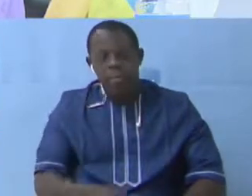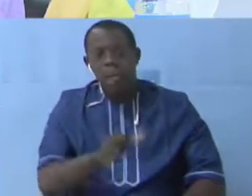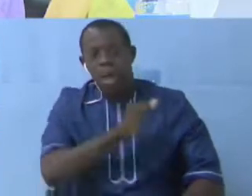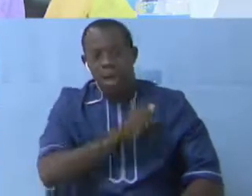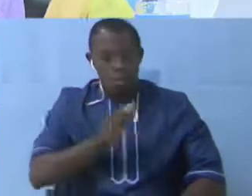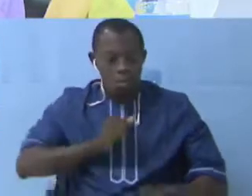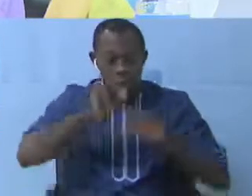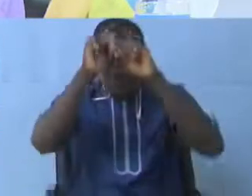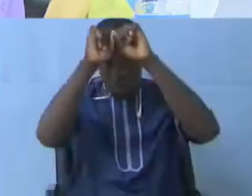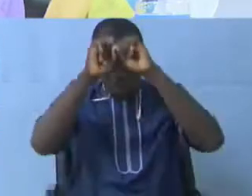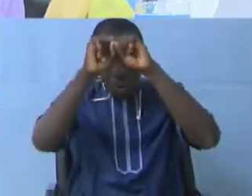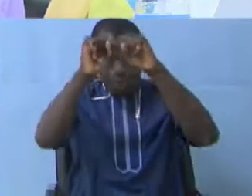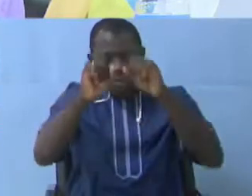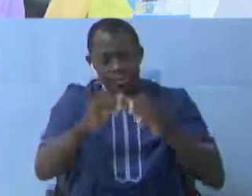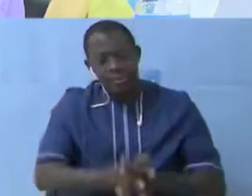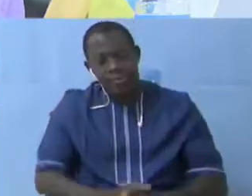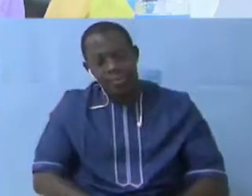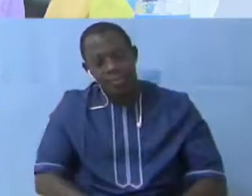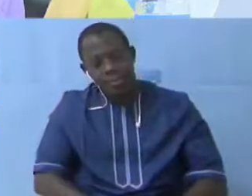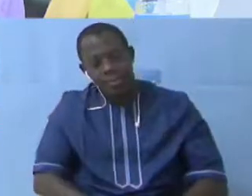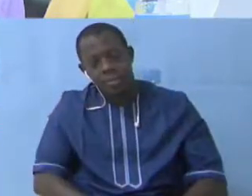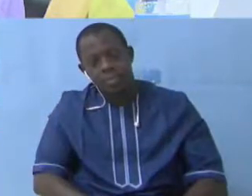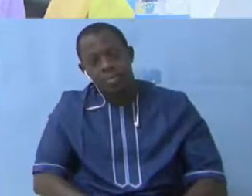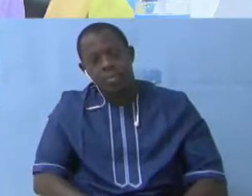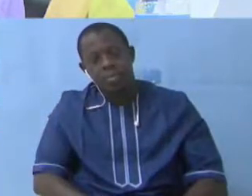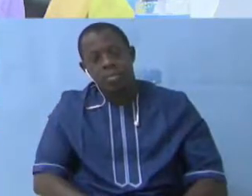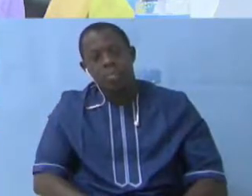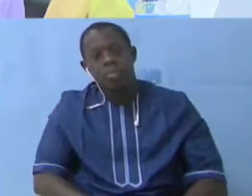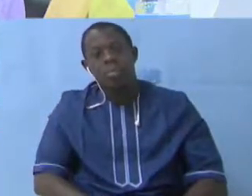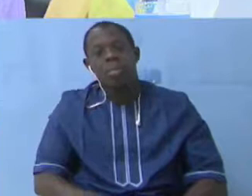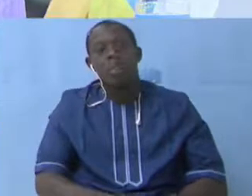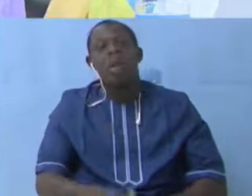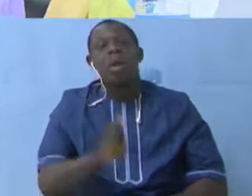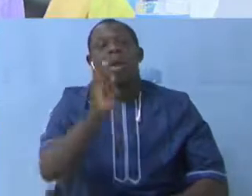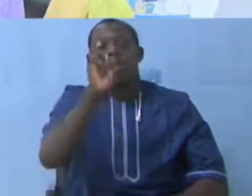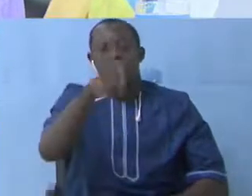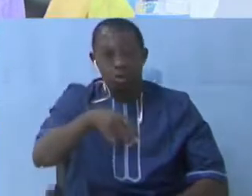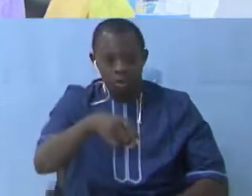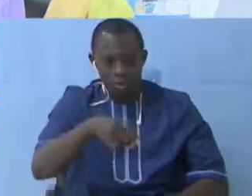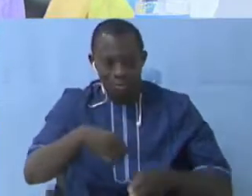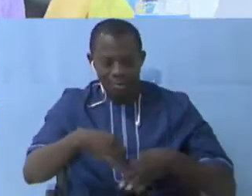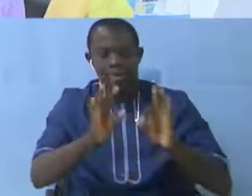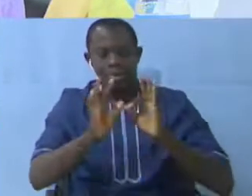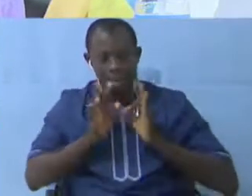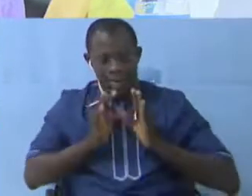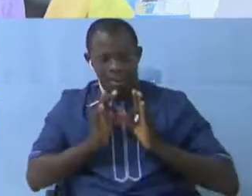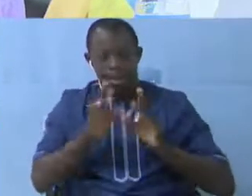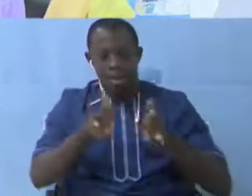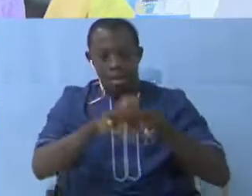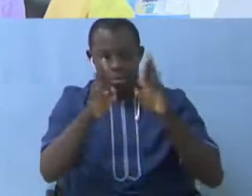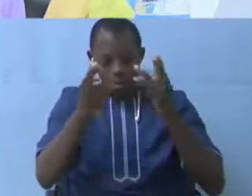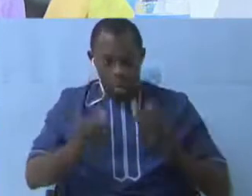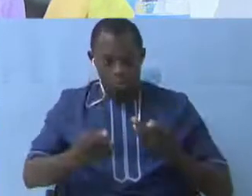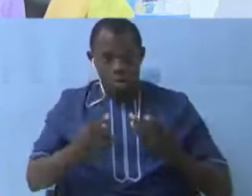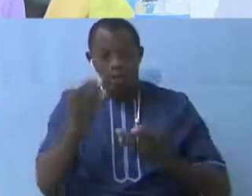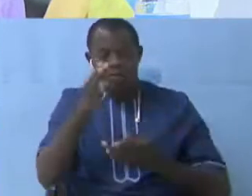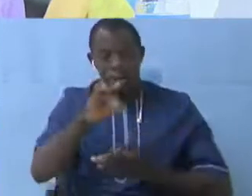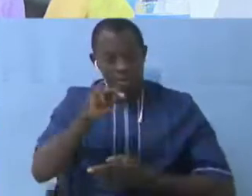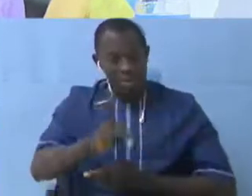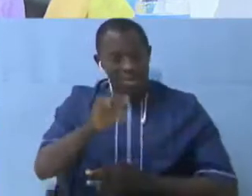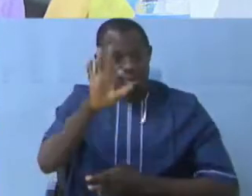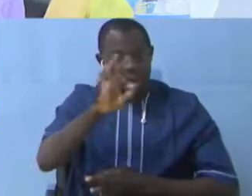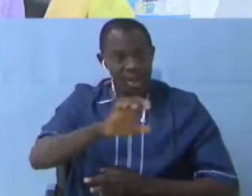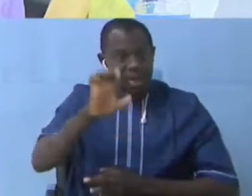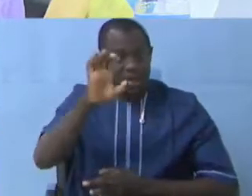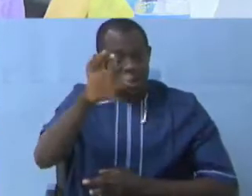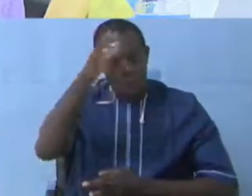government. Suñ nguur gi. Must take the forthcoming recommendation of this commission very seriously. War nañoo